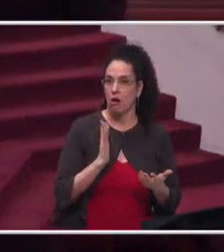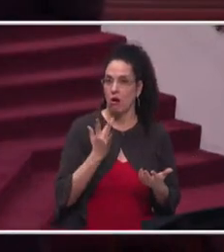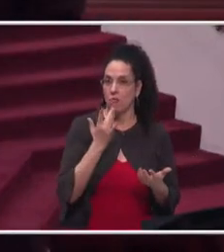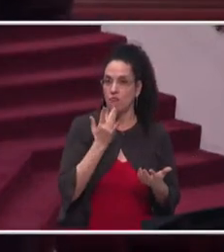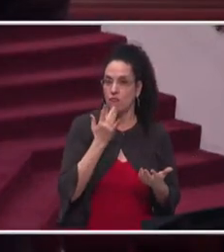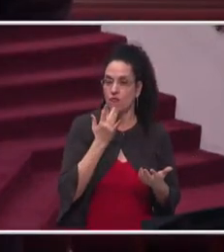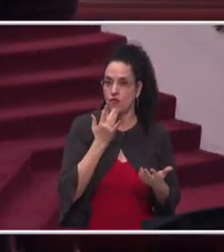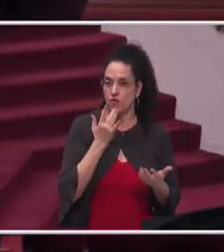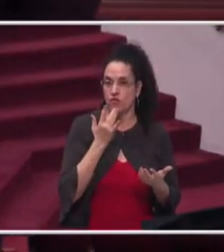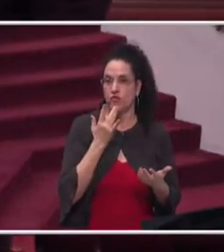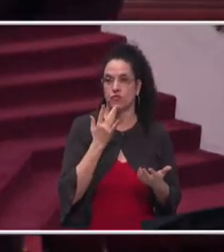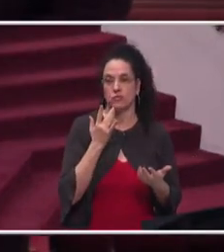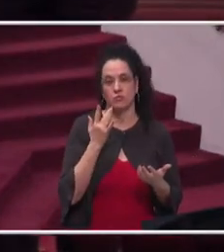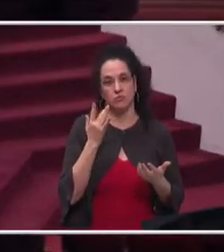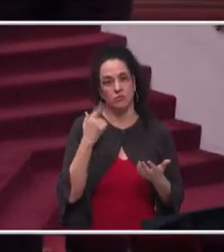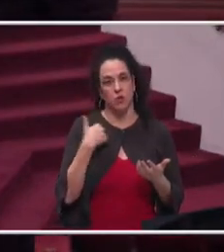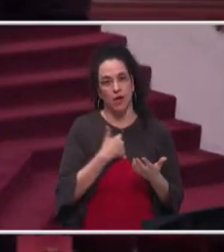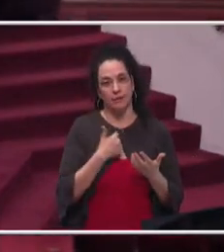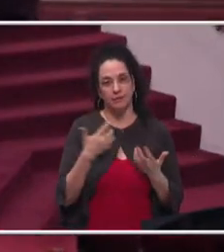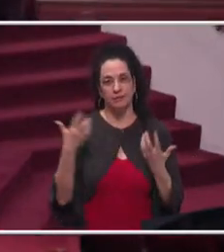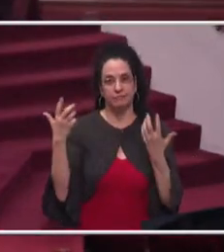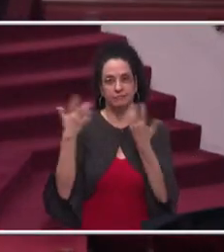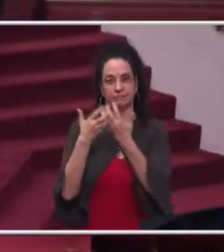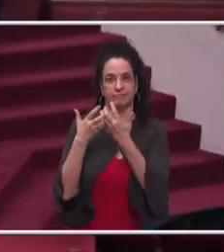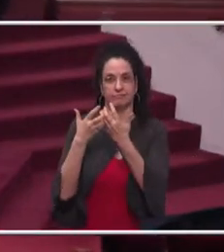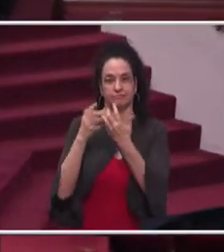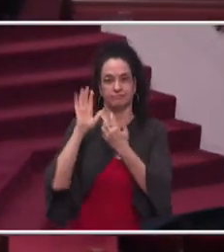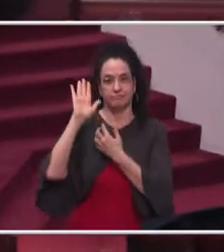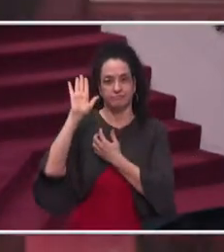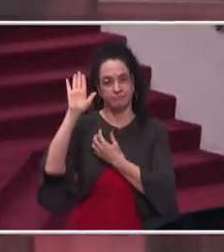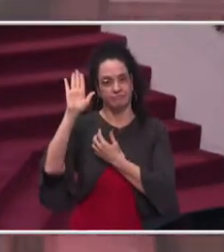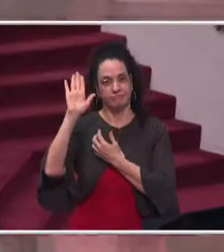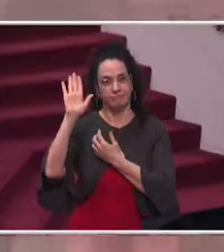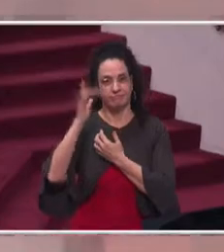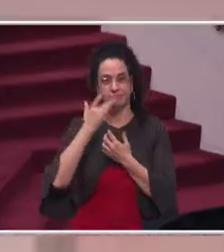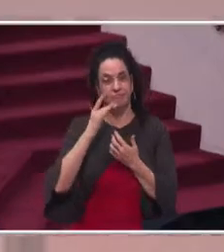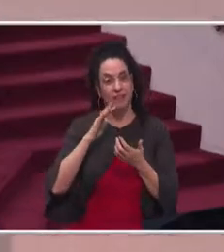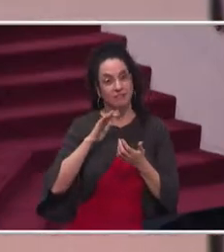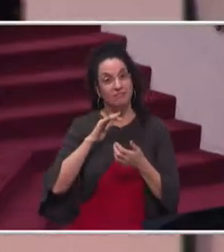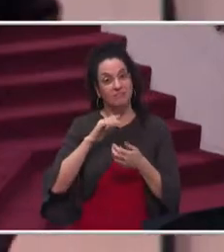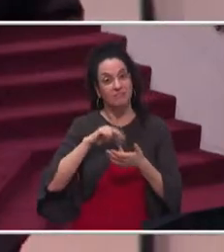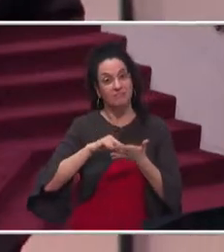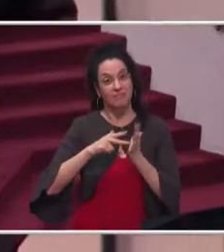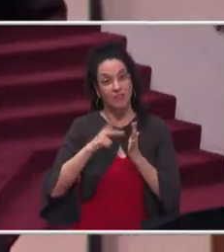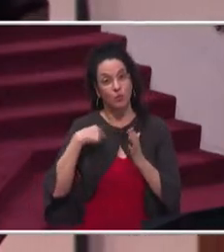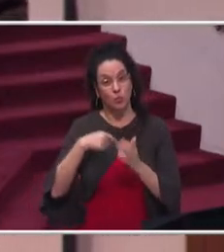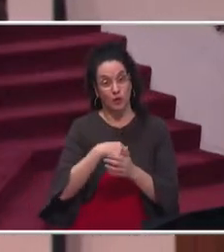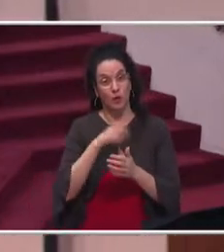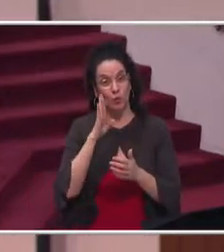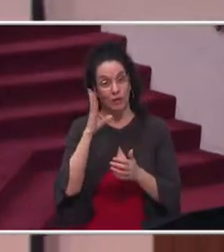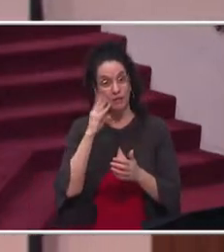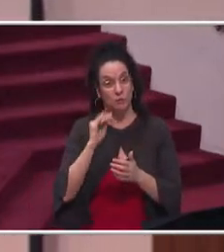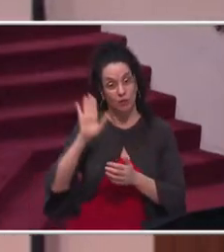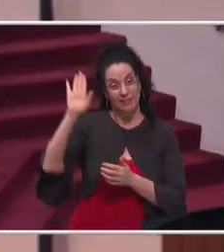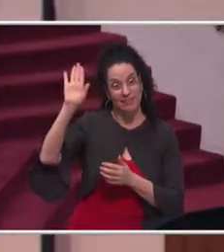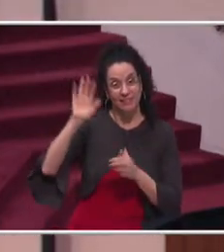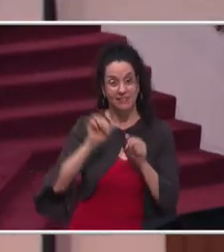pleases Him, it's going to bless us. We will be blessed